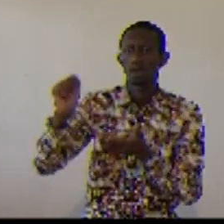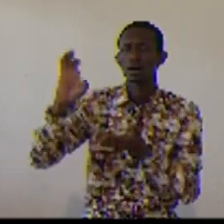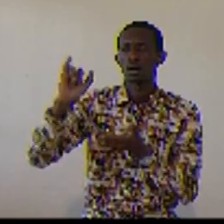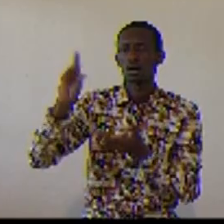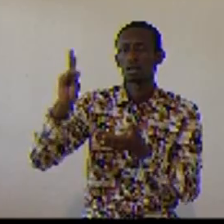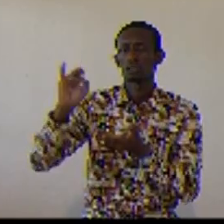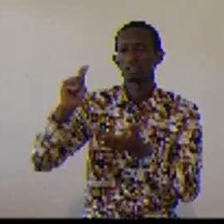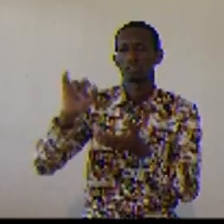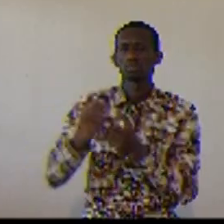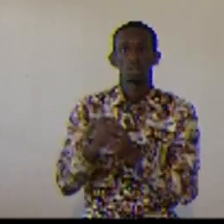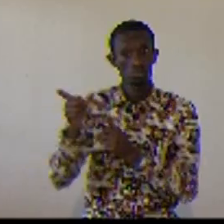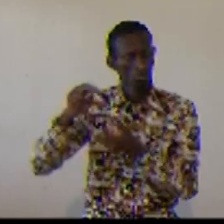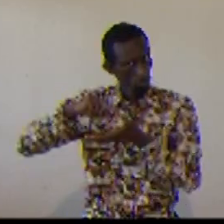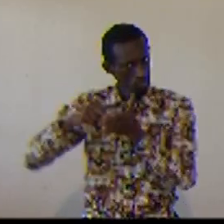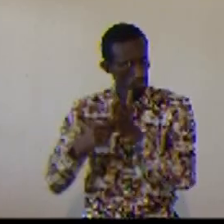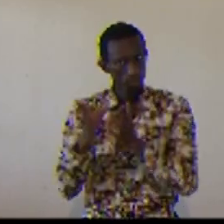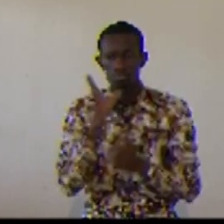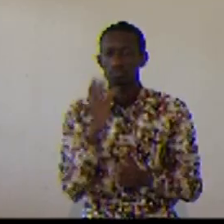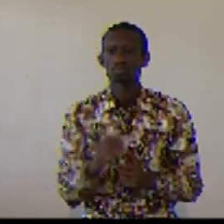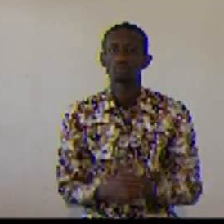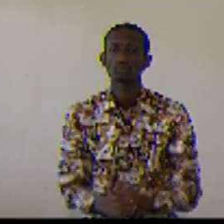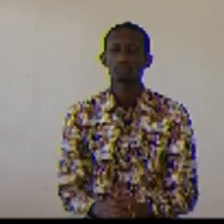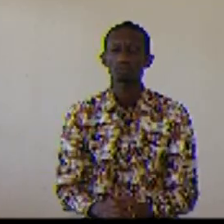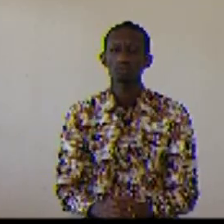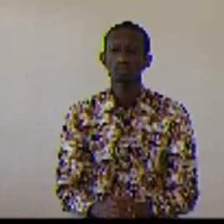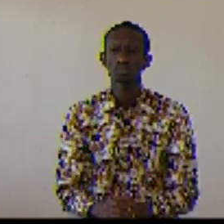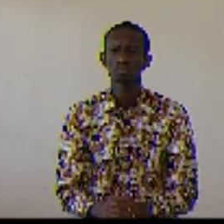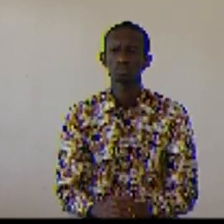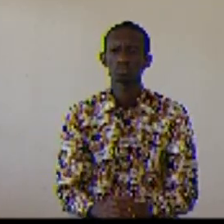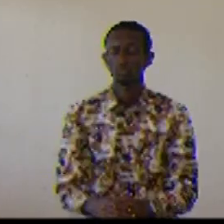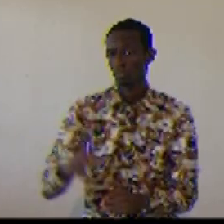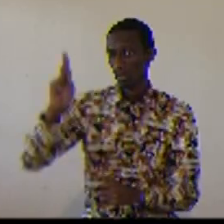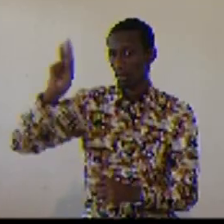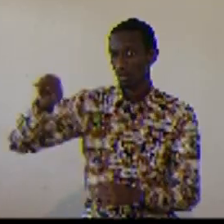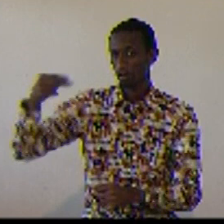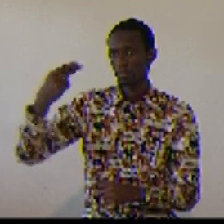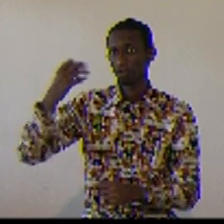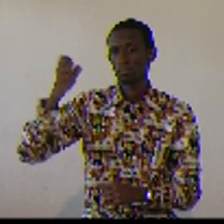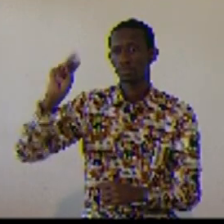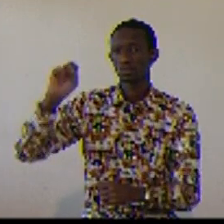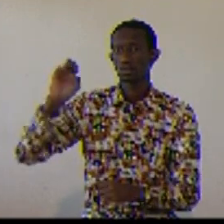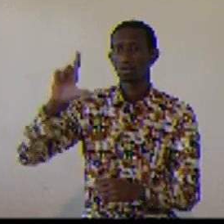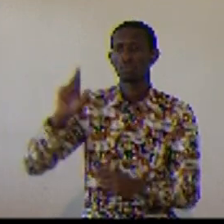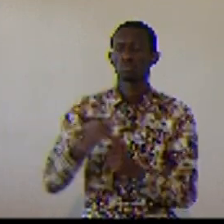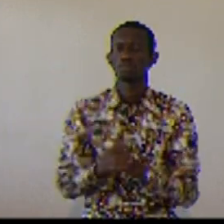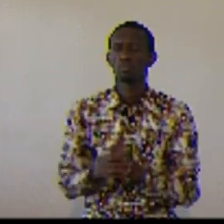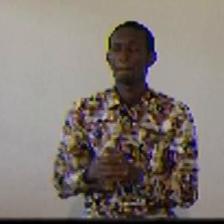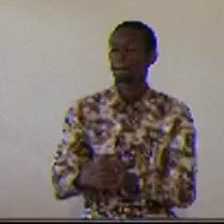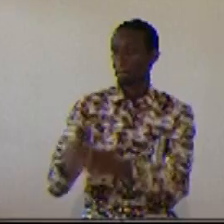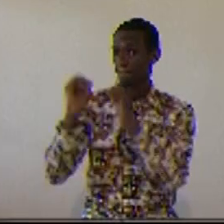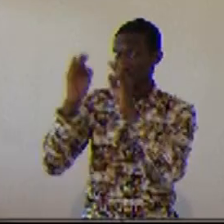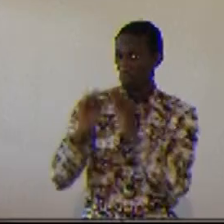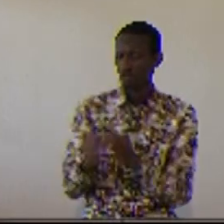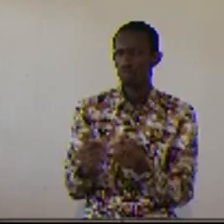to explain. So phenol, when it reacts with in